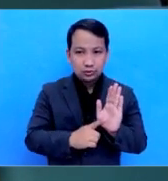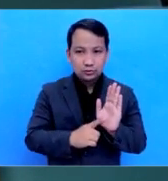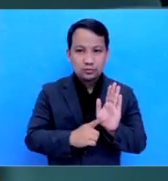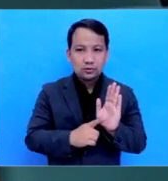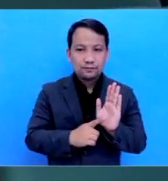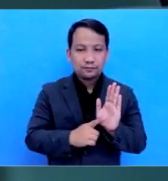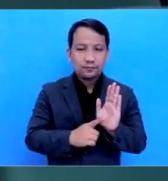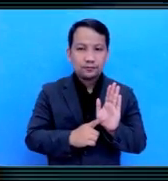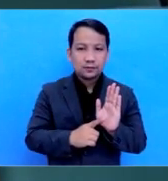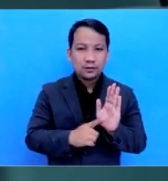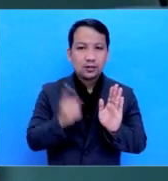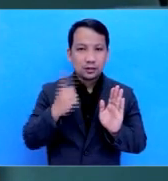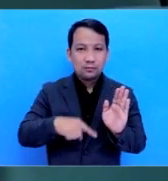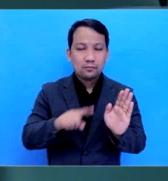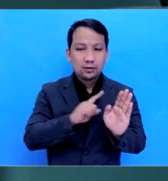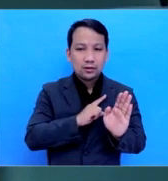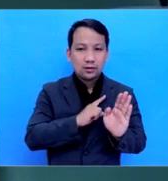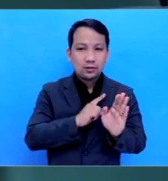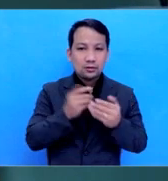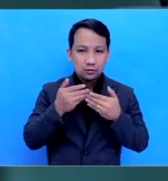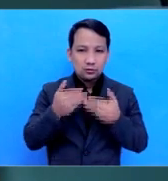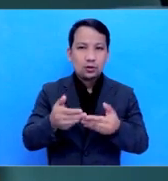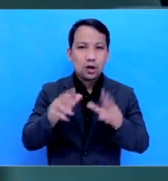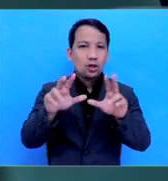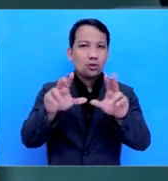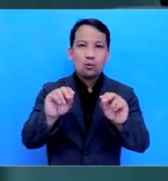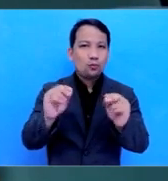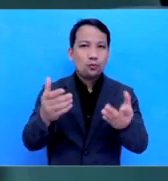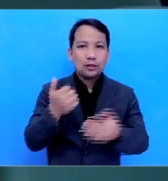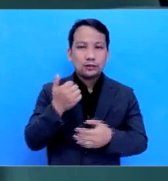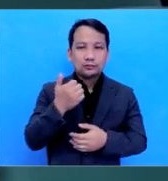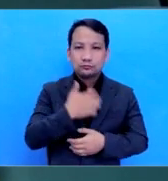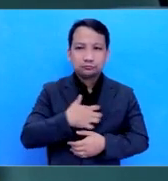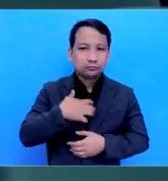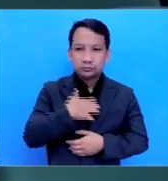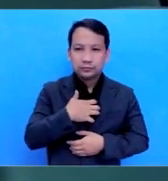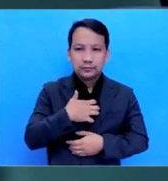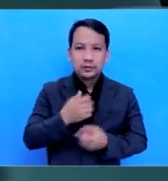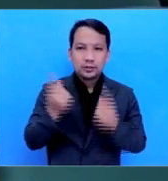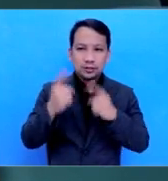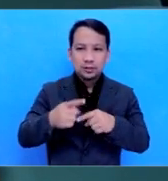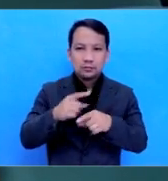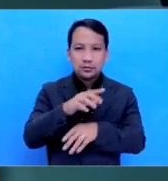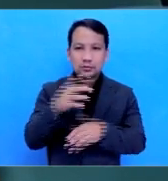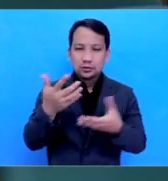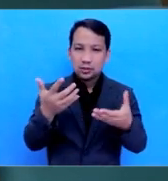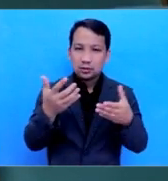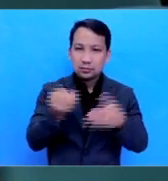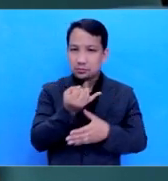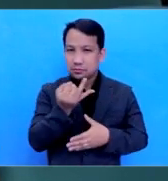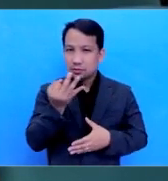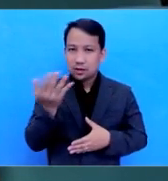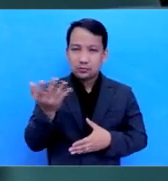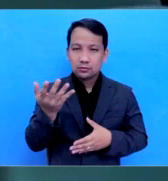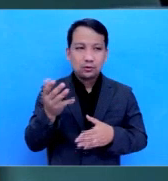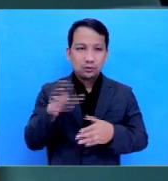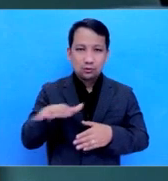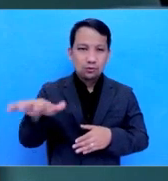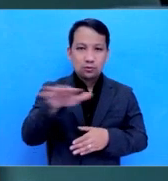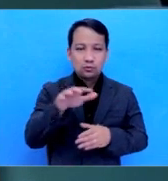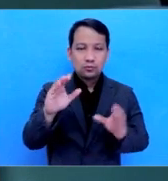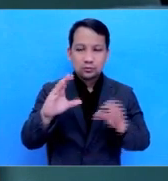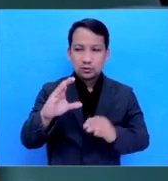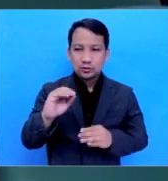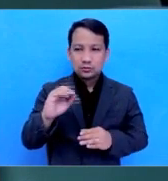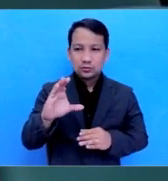we interpose no objection to the inclusion in the canvas of all the certificates of canvas